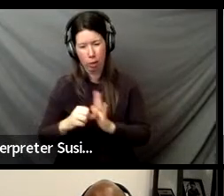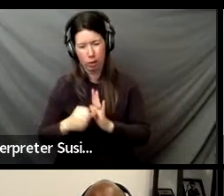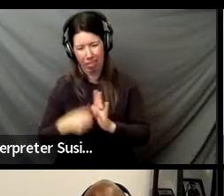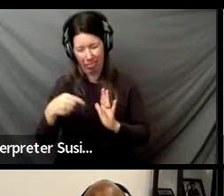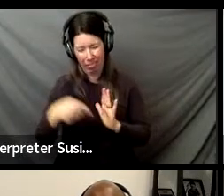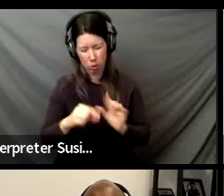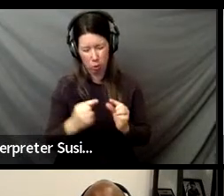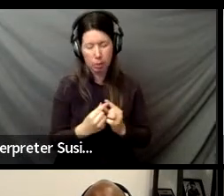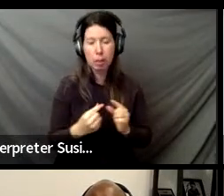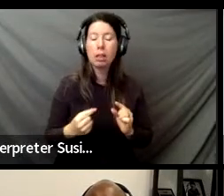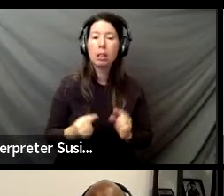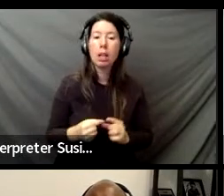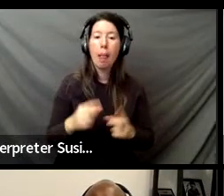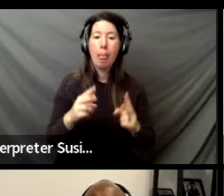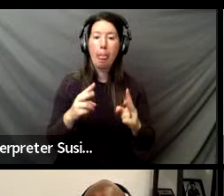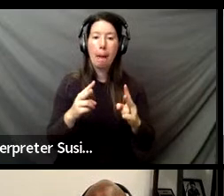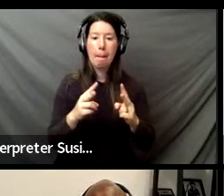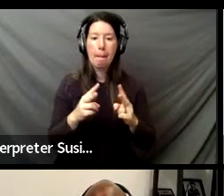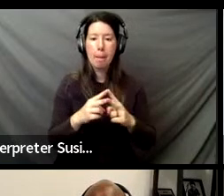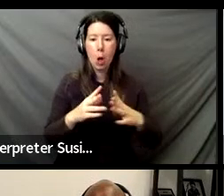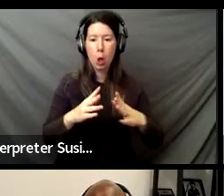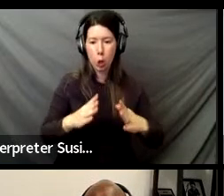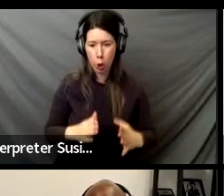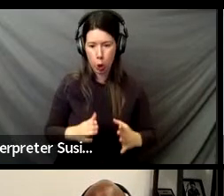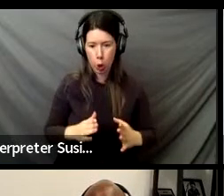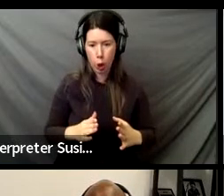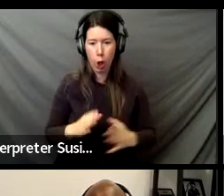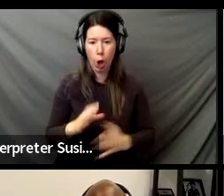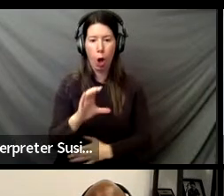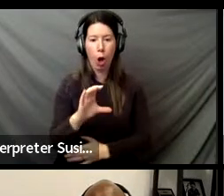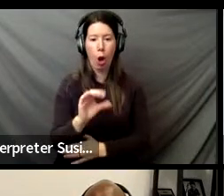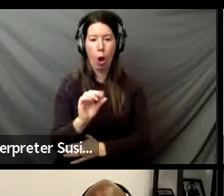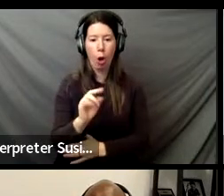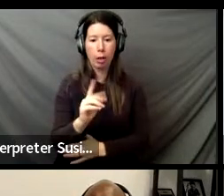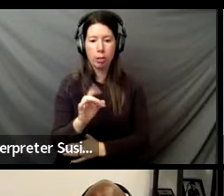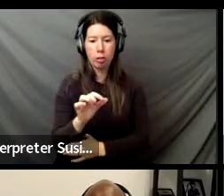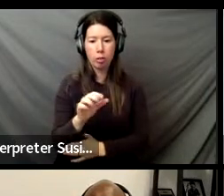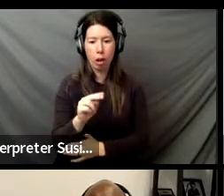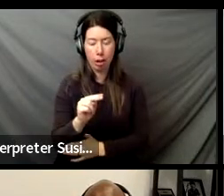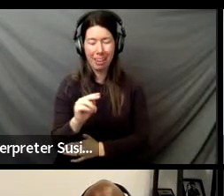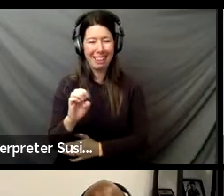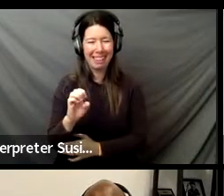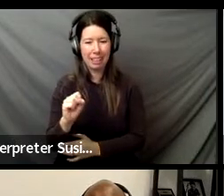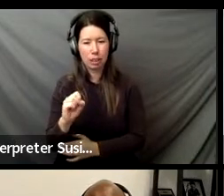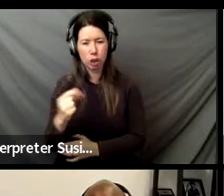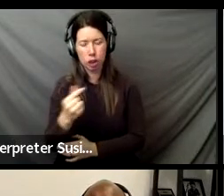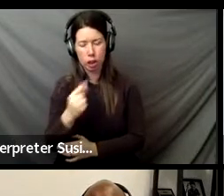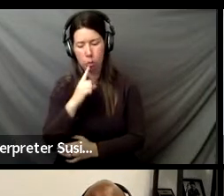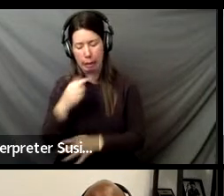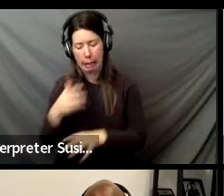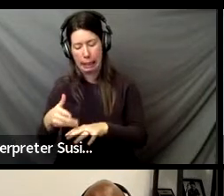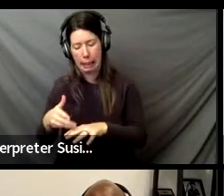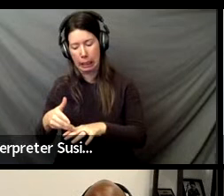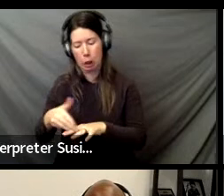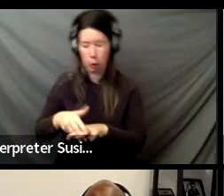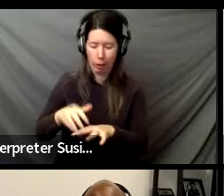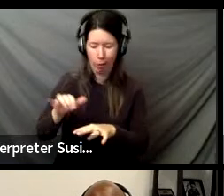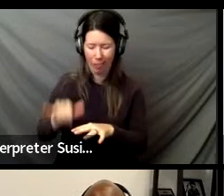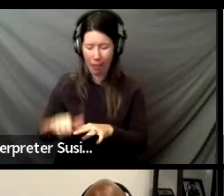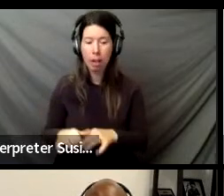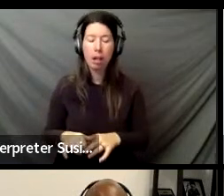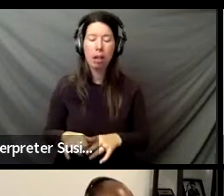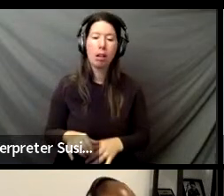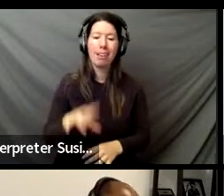partner conditions. ESG is far more integrated into that because each of 7 of the 8 had